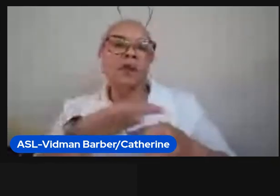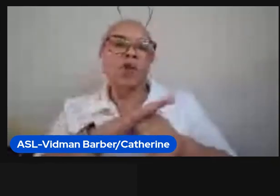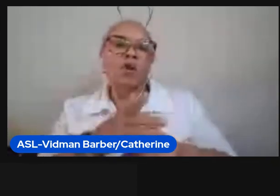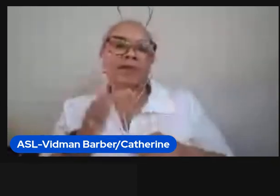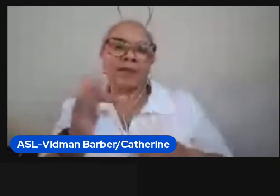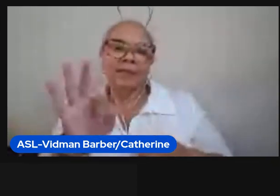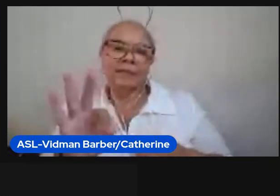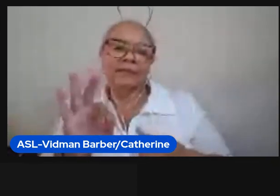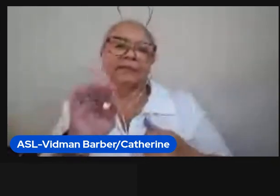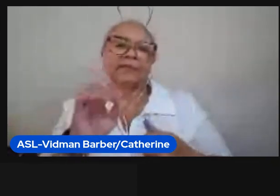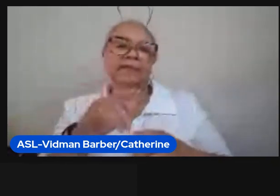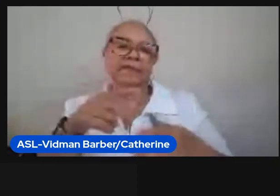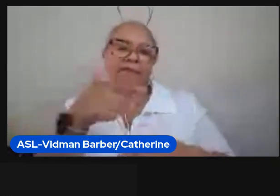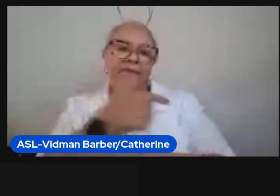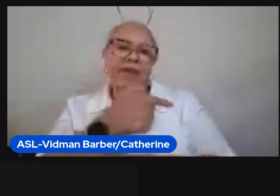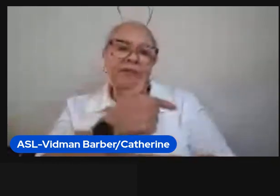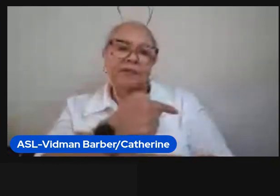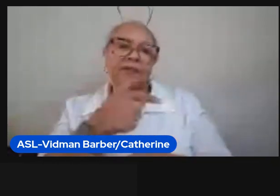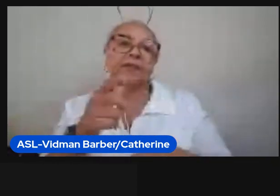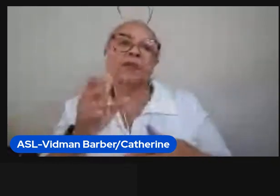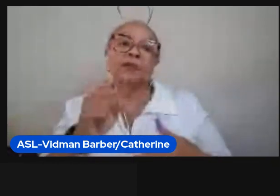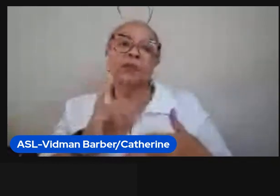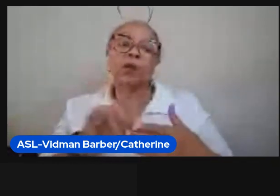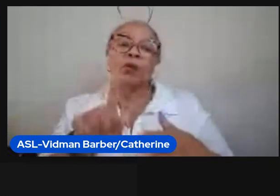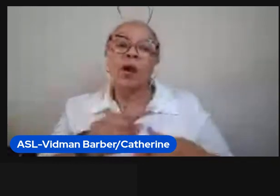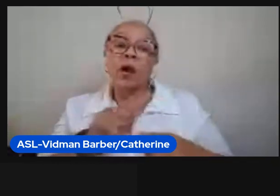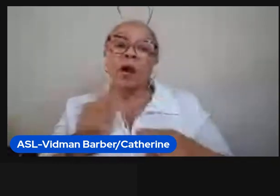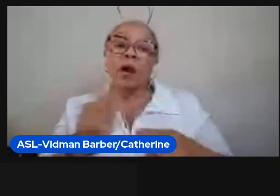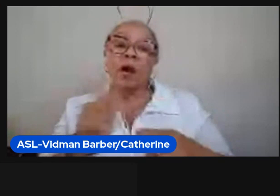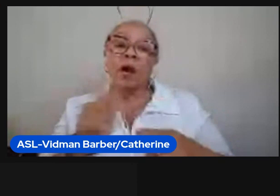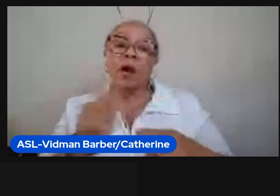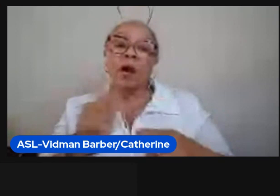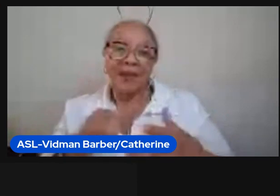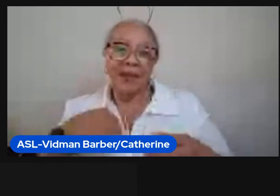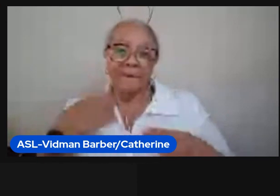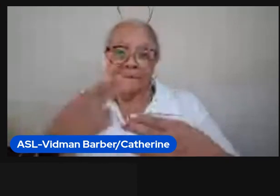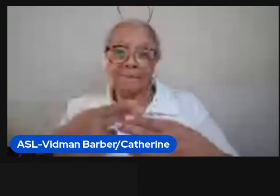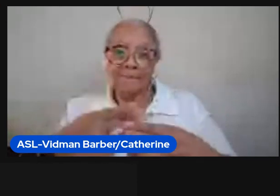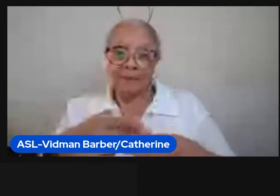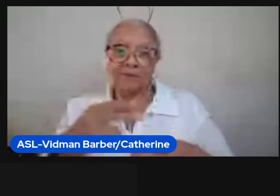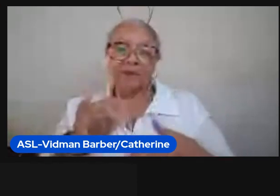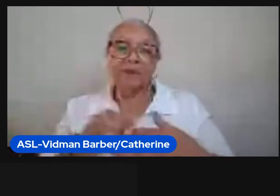So the other group that I mentioned from the UK Biobank